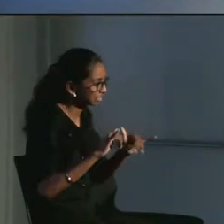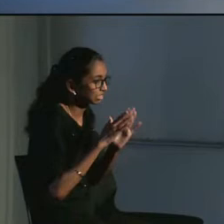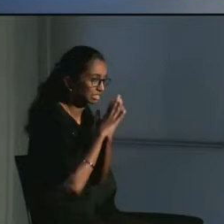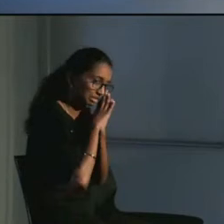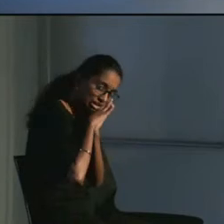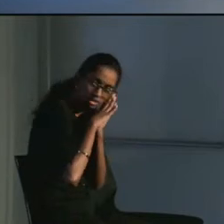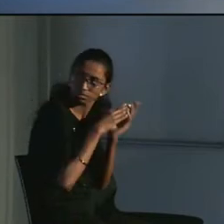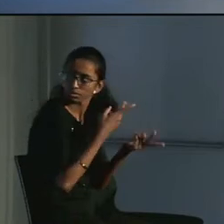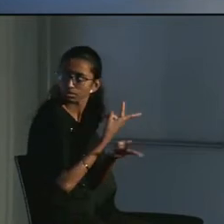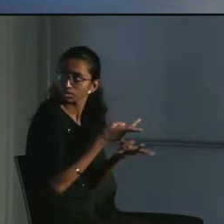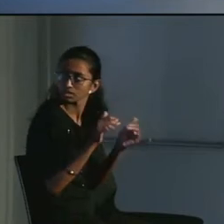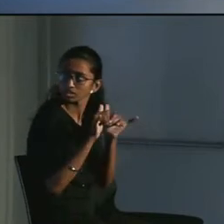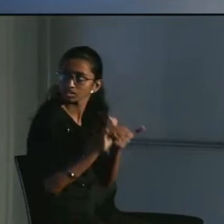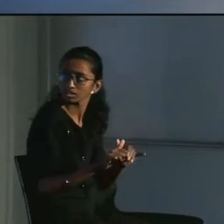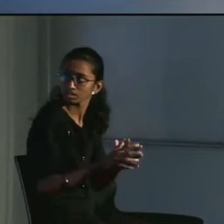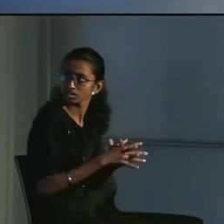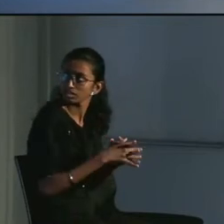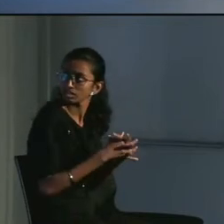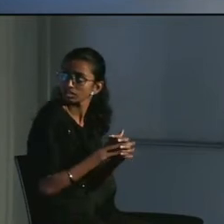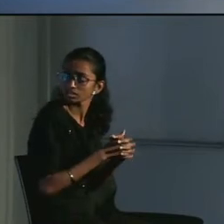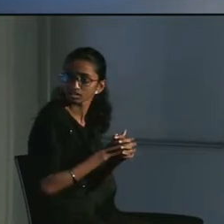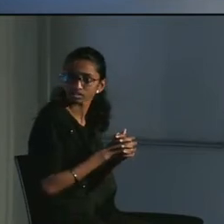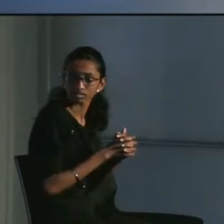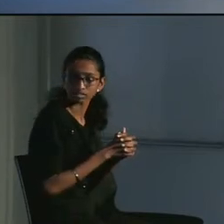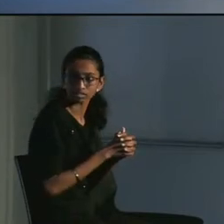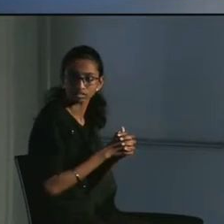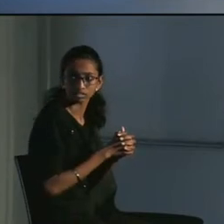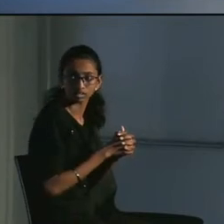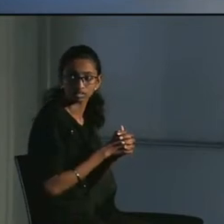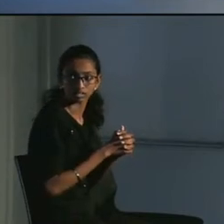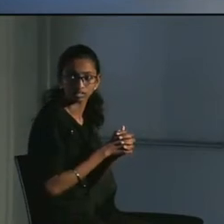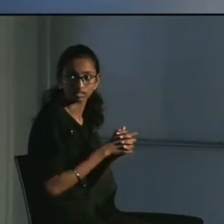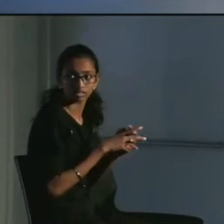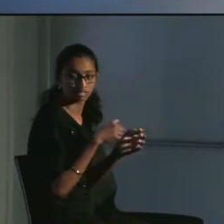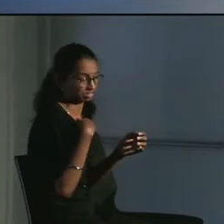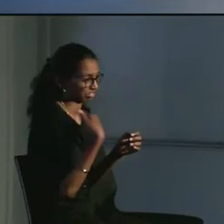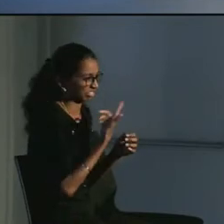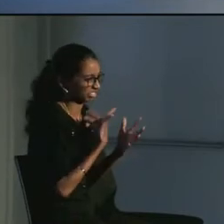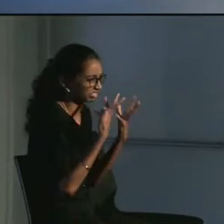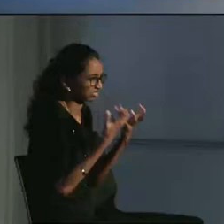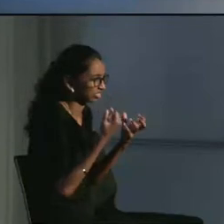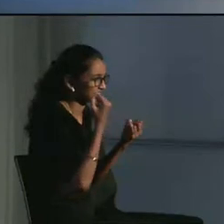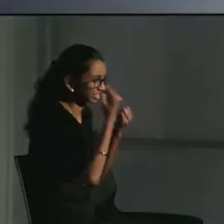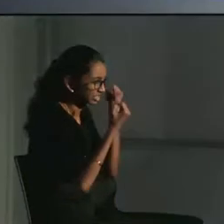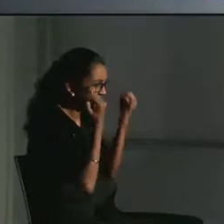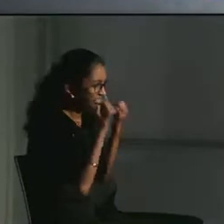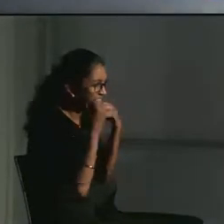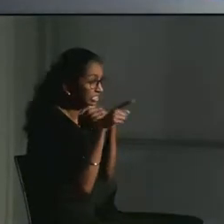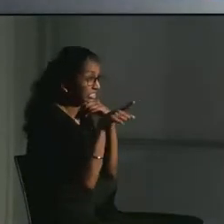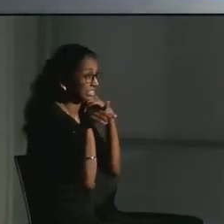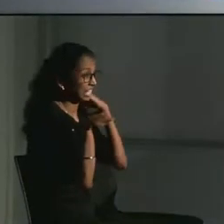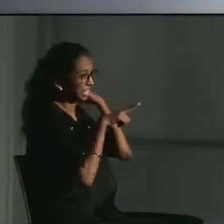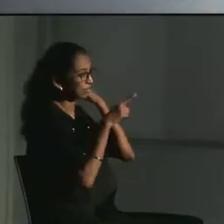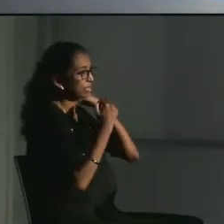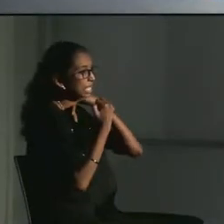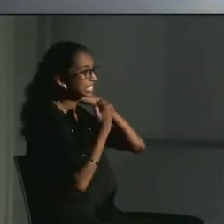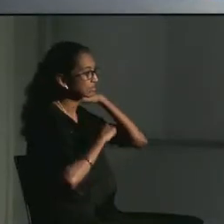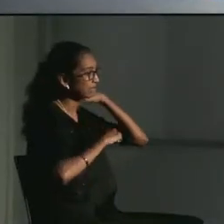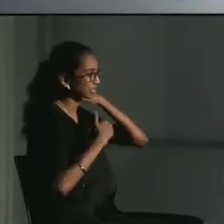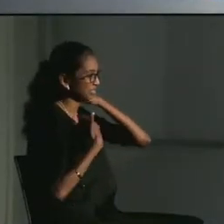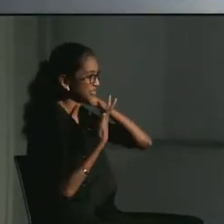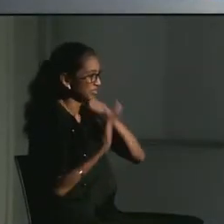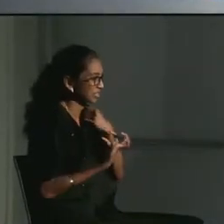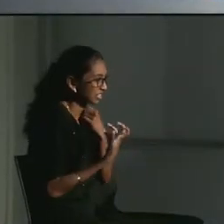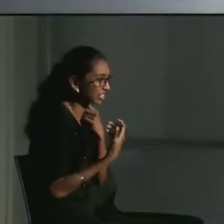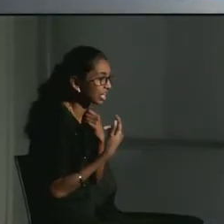just be. And I wonder if we are also in search of somewhat of that lost space that we can't